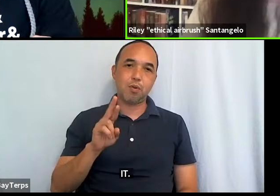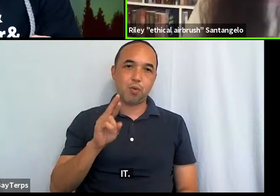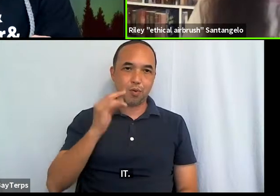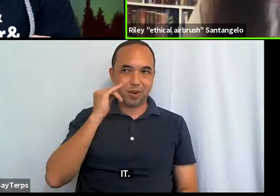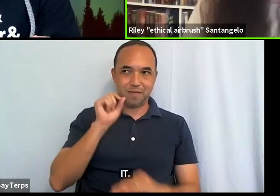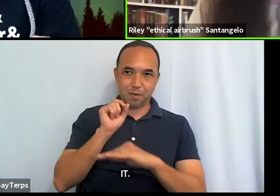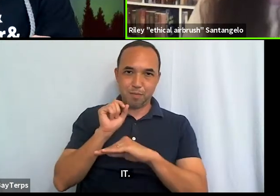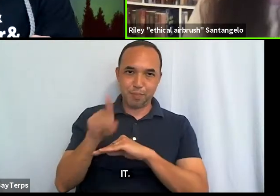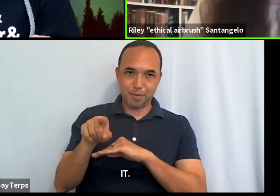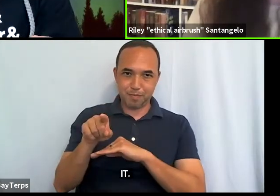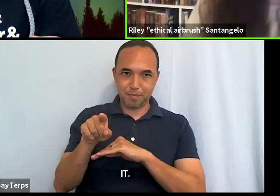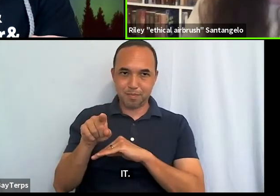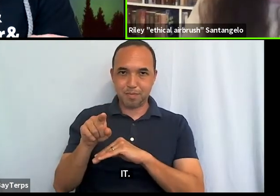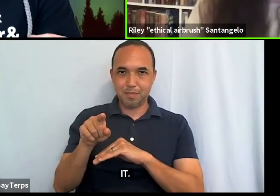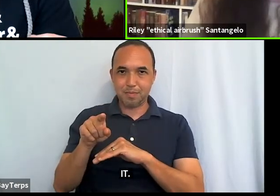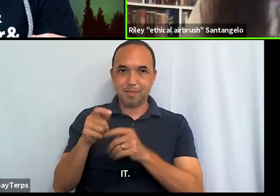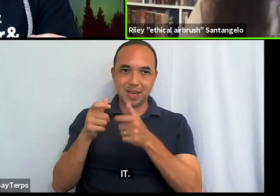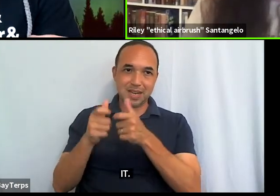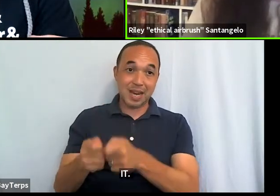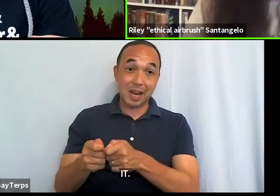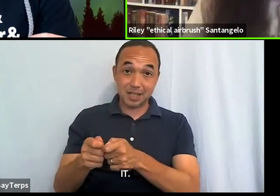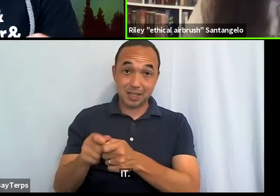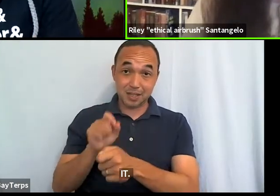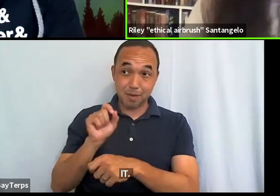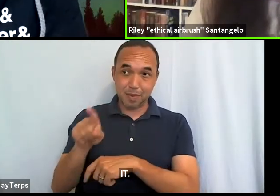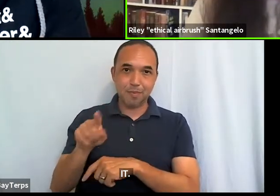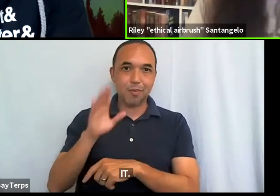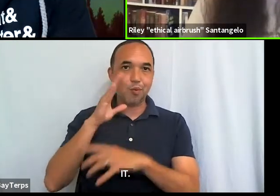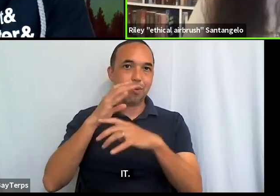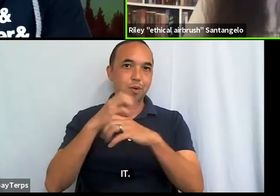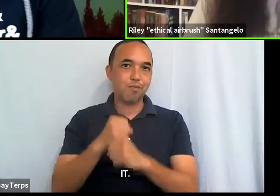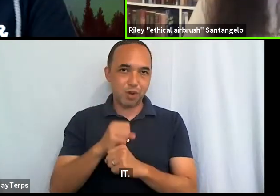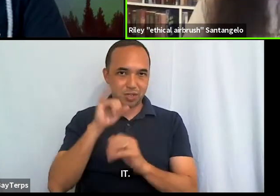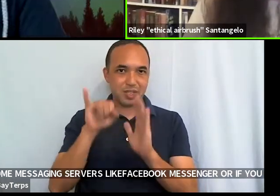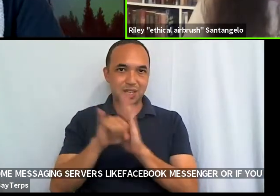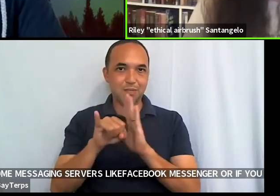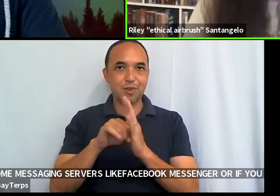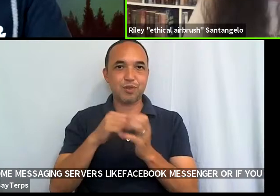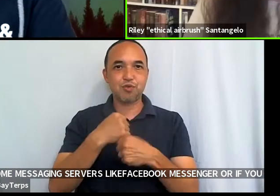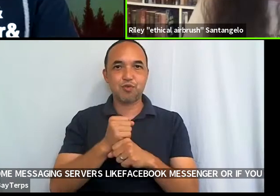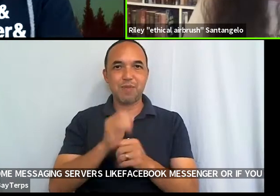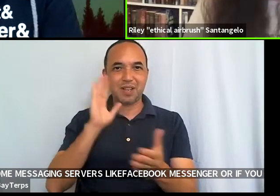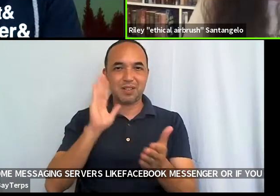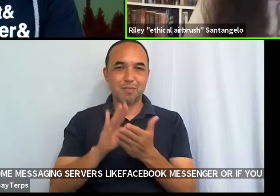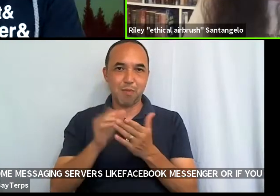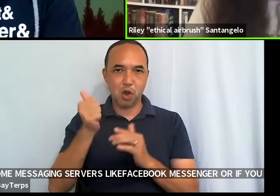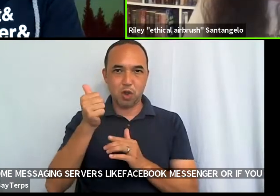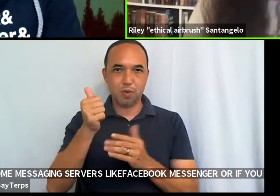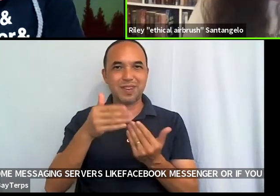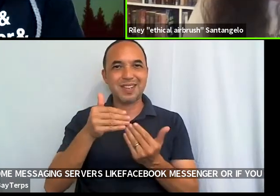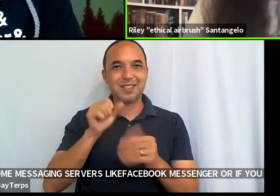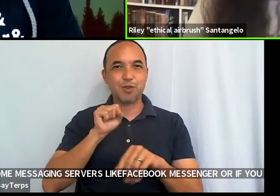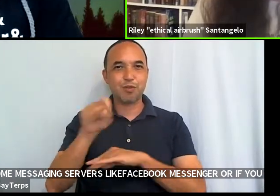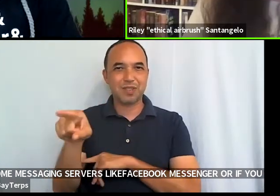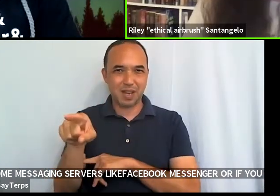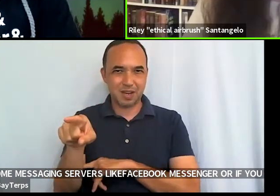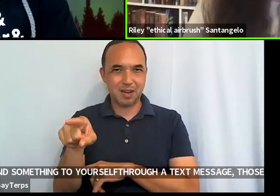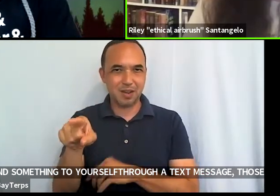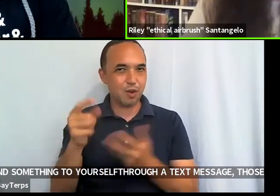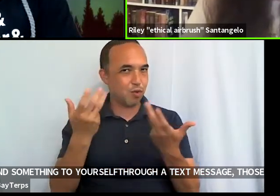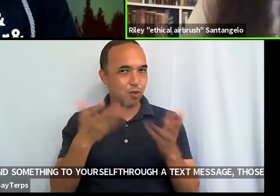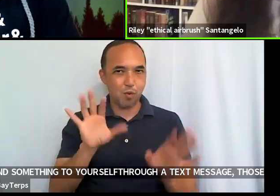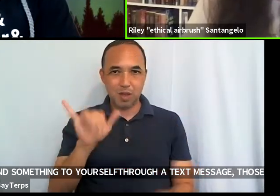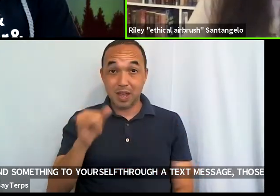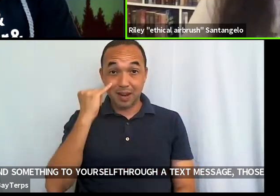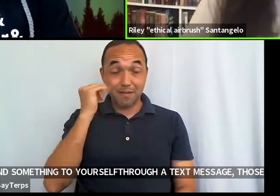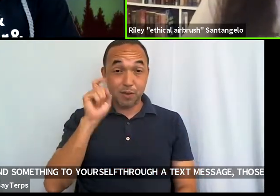yourself through a text message, those things will compress the image to make them smaller for sending, and that's what you don't want. I would suggest if you